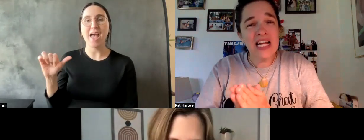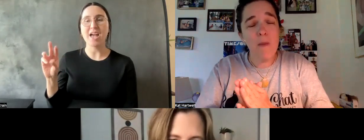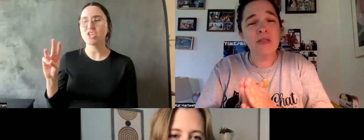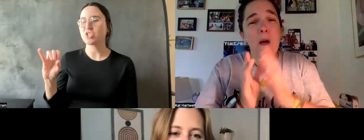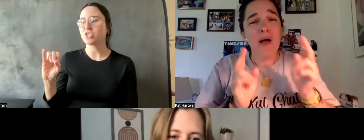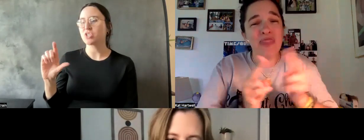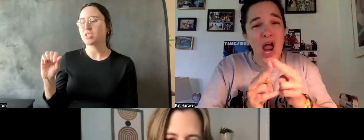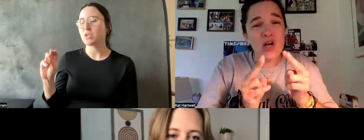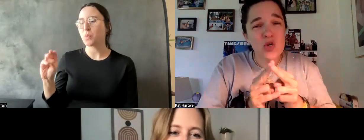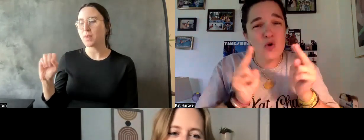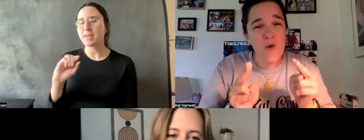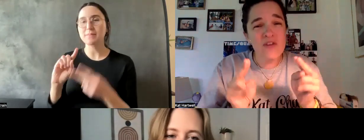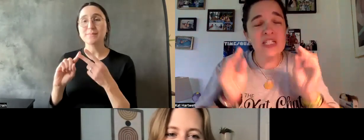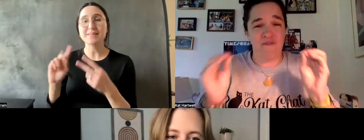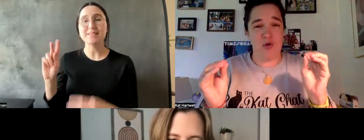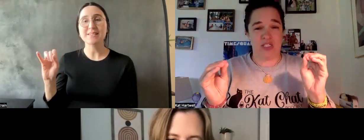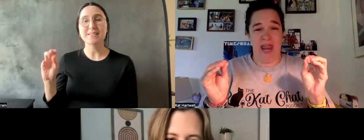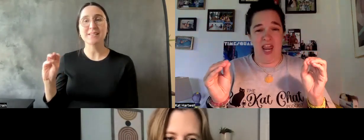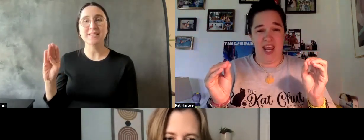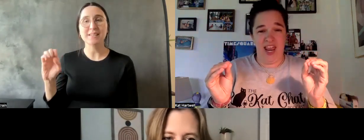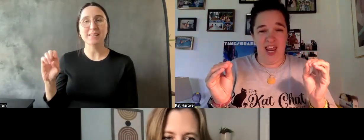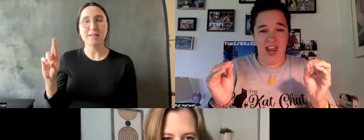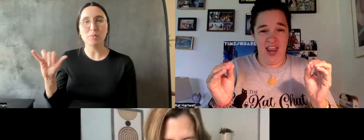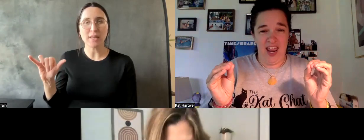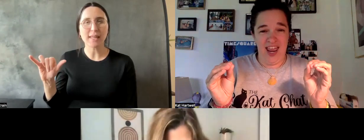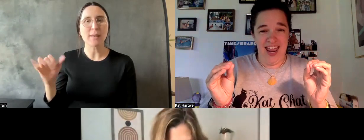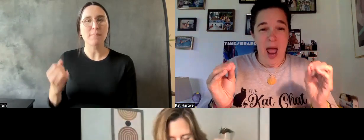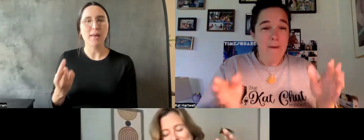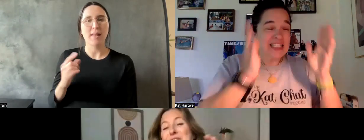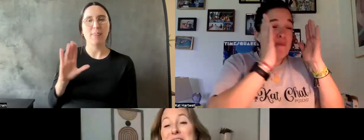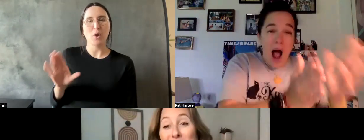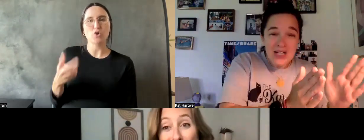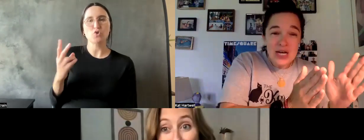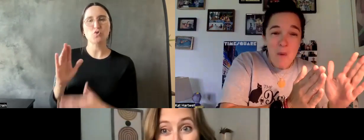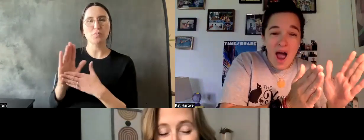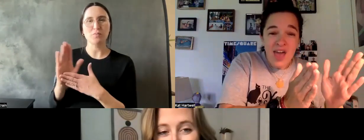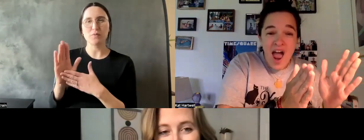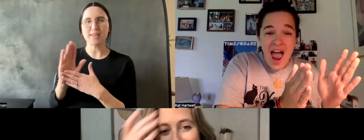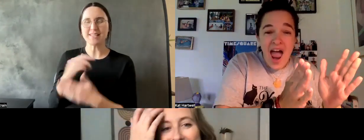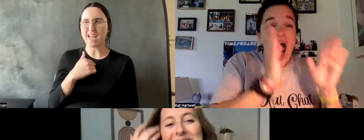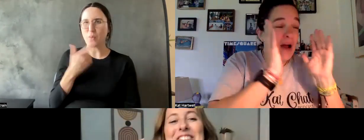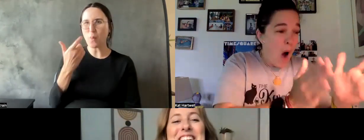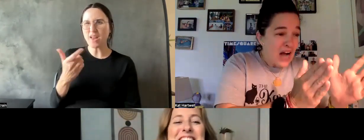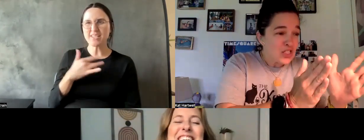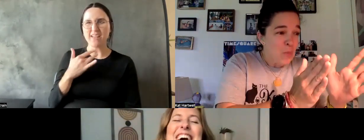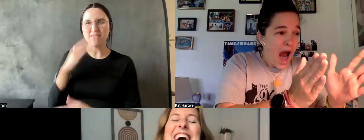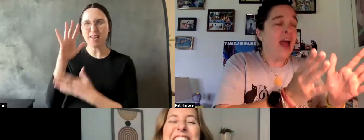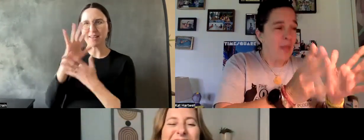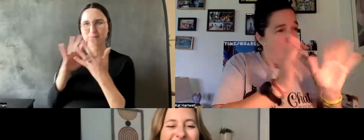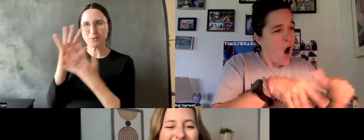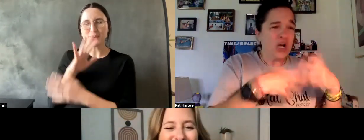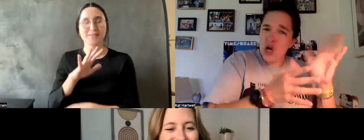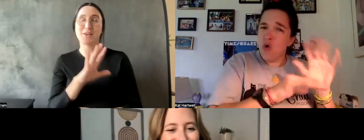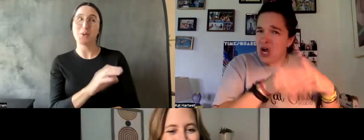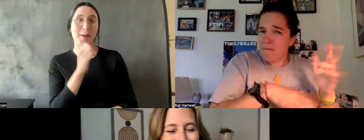Paisley Williams, but their two movies confuse me. You are not the only one. I'm watching one.